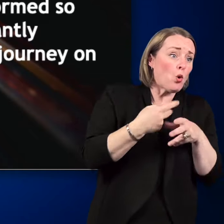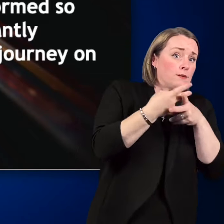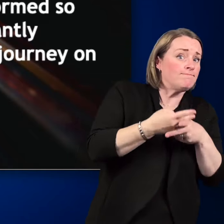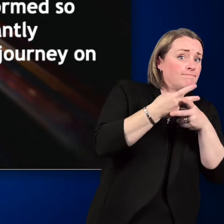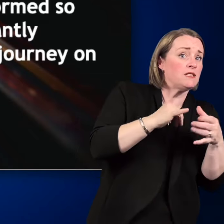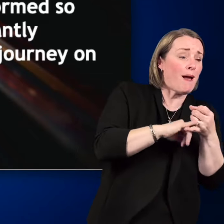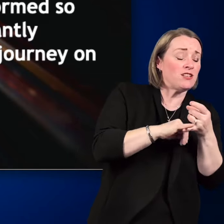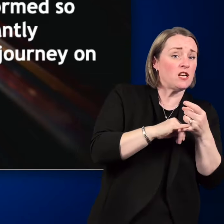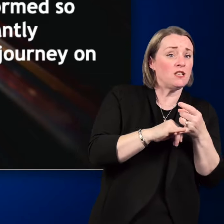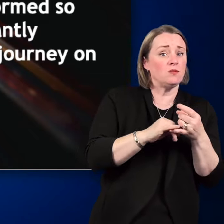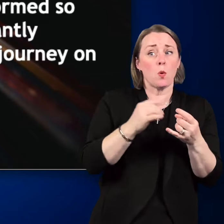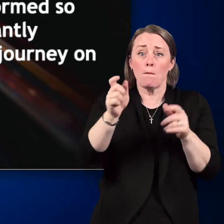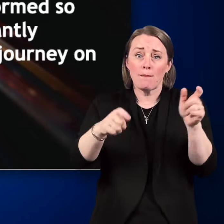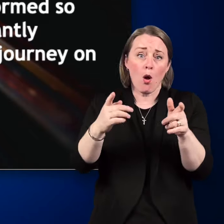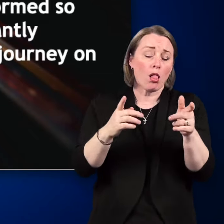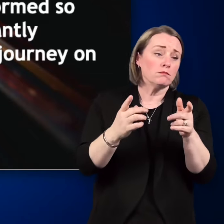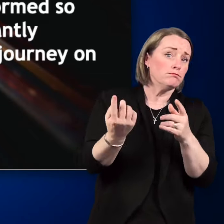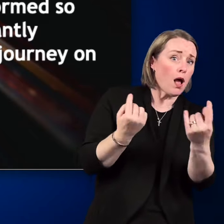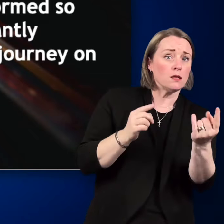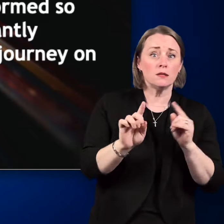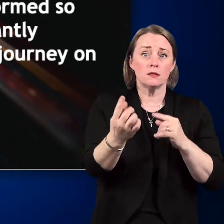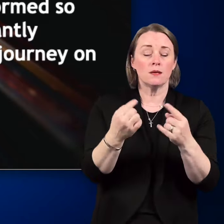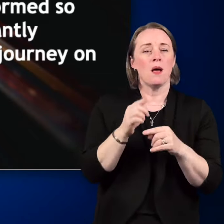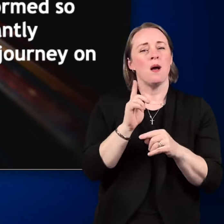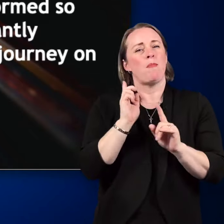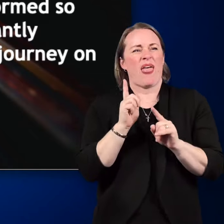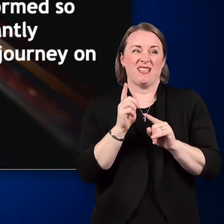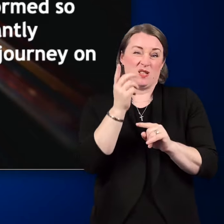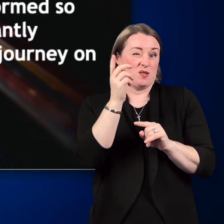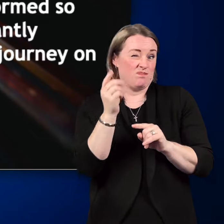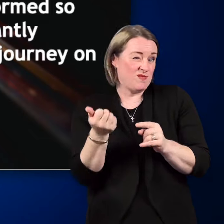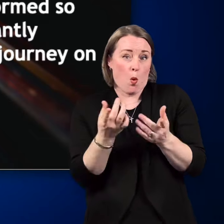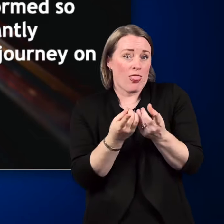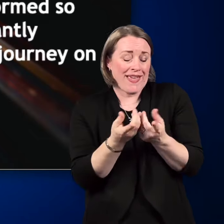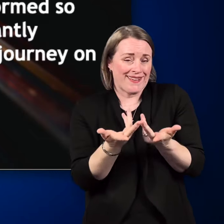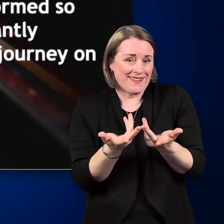roadside, but that will only be an initial act. One day we